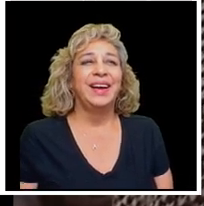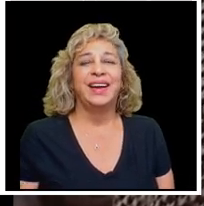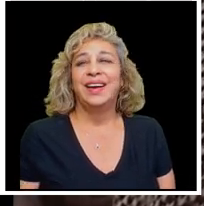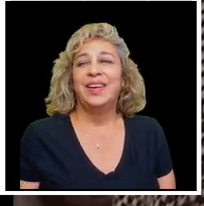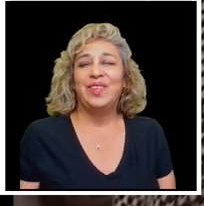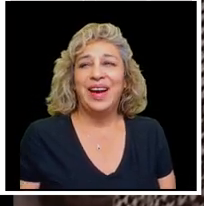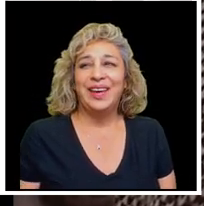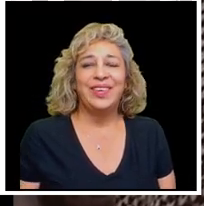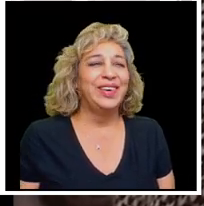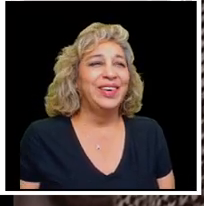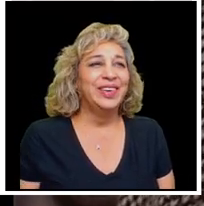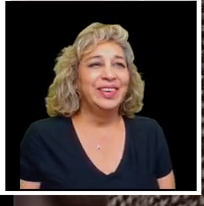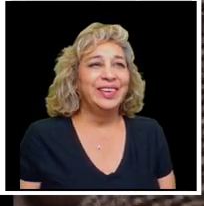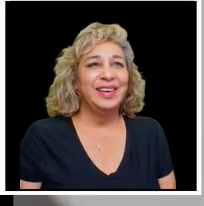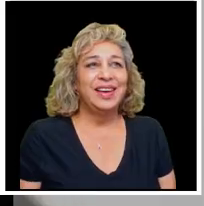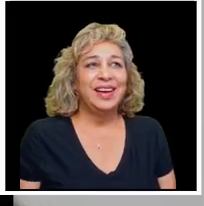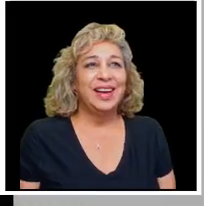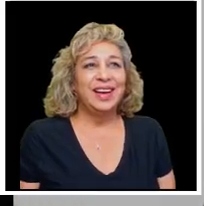Wow